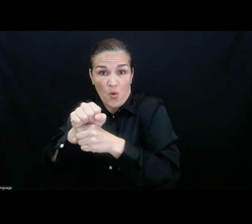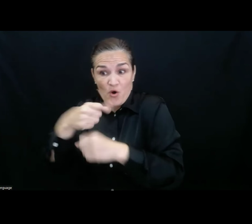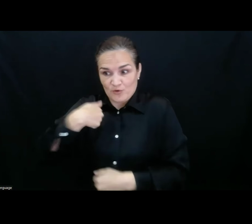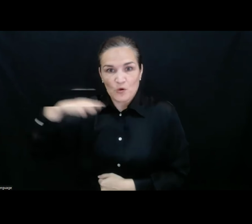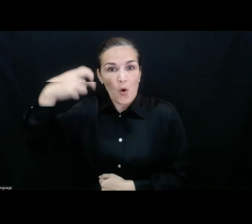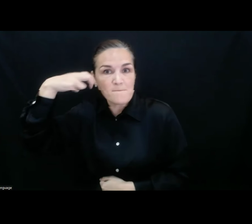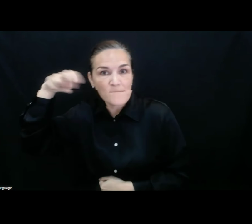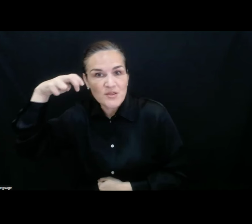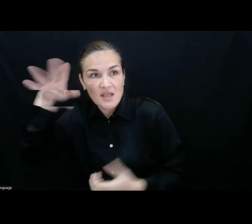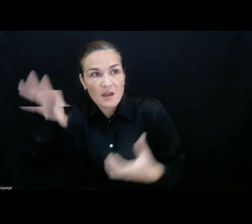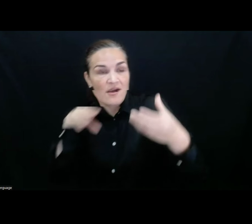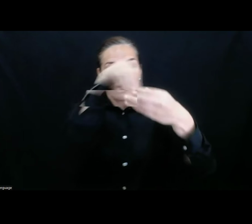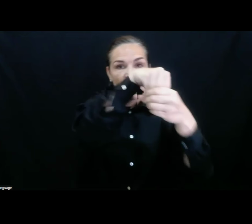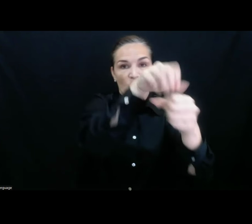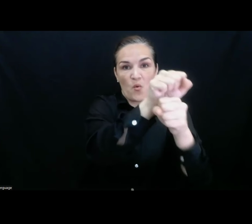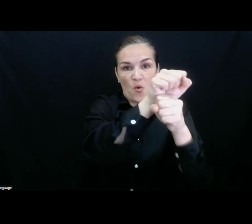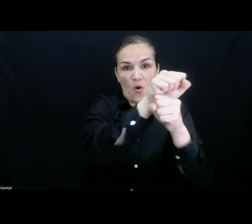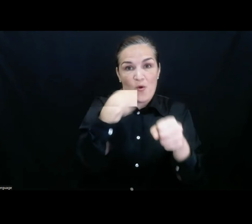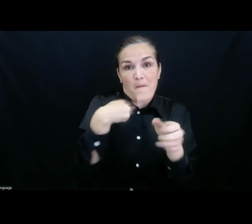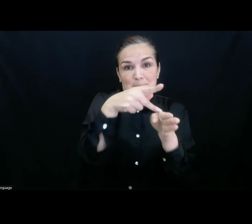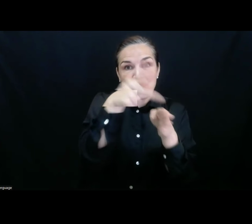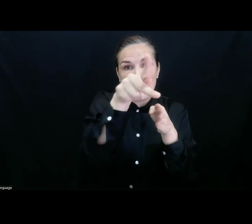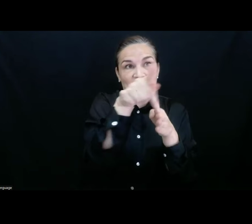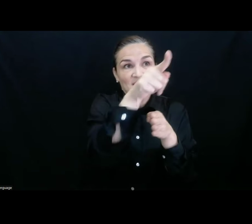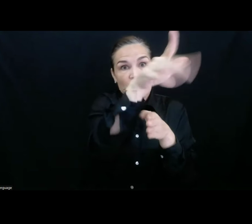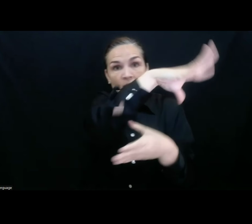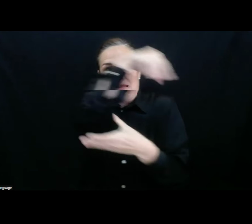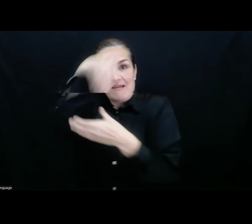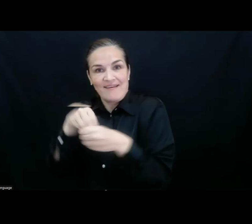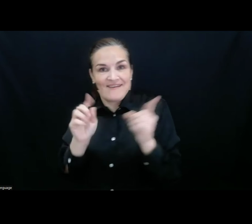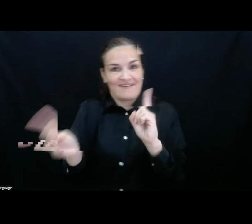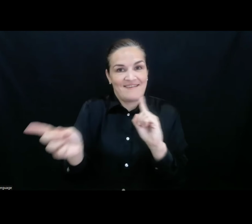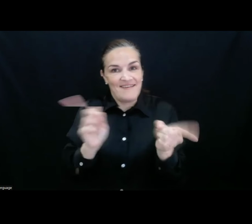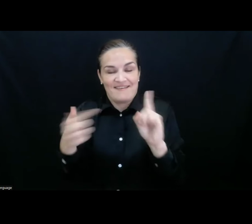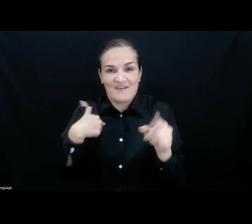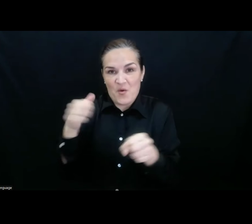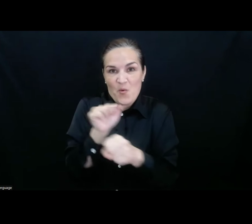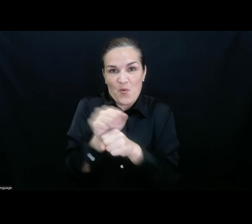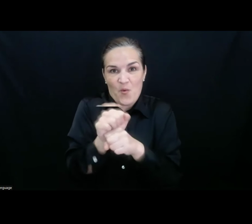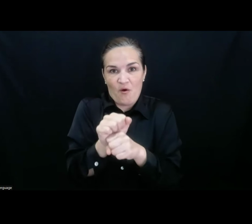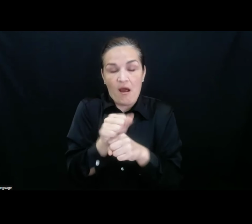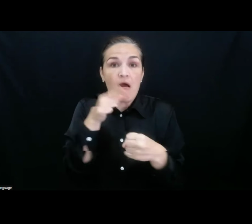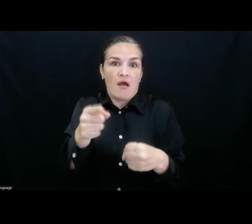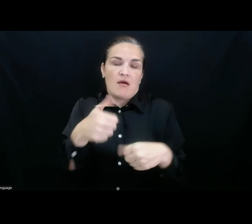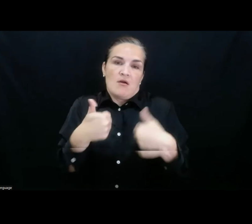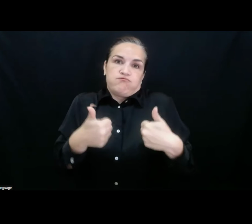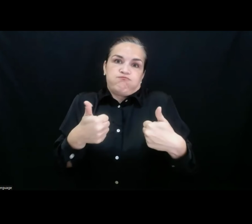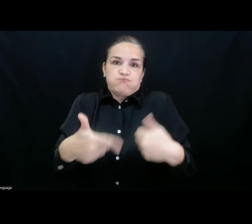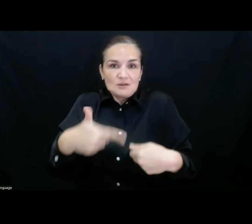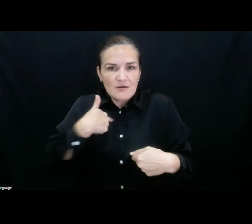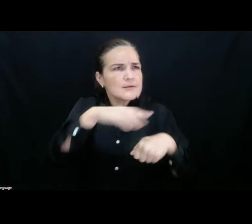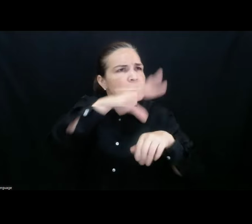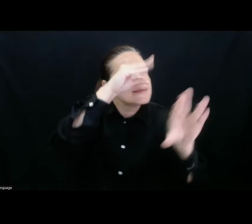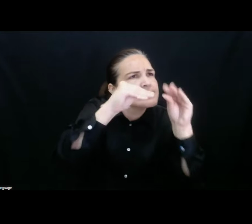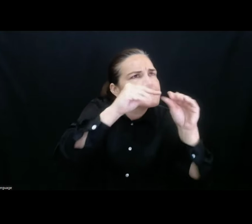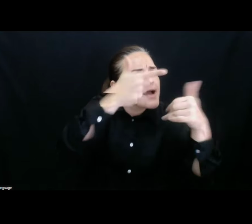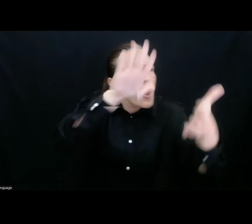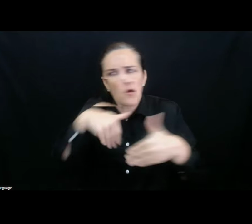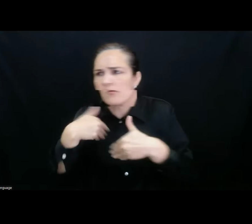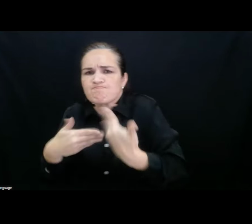as a professional and also as a Montenegrin, heavily engaged in this process, if I had to